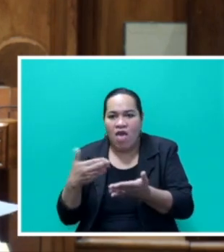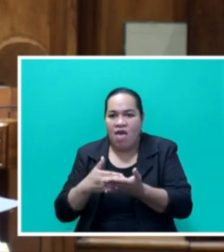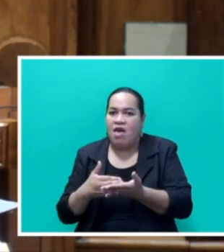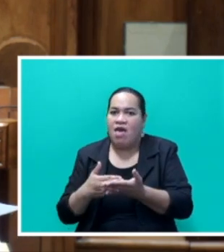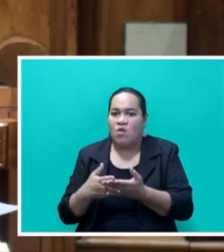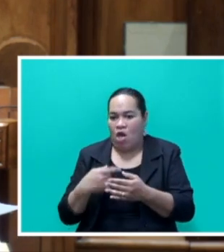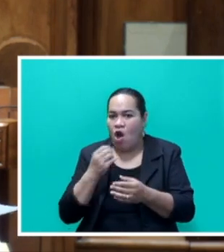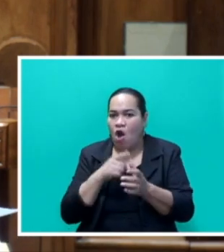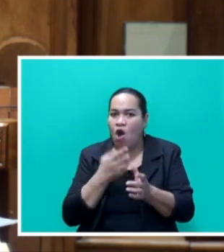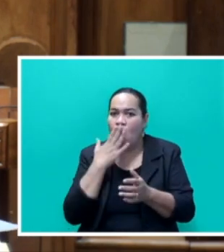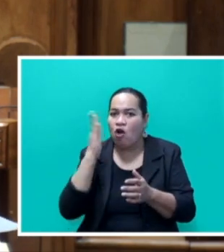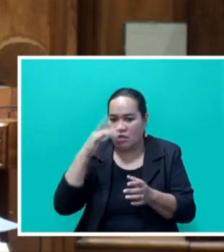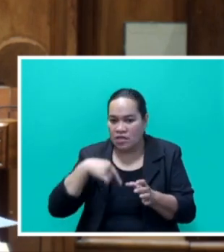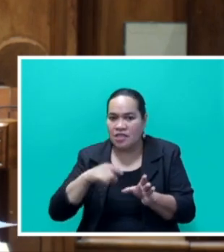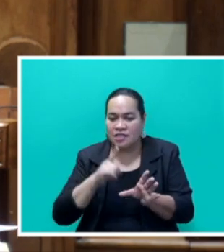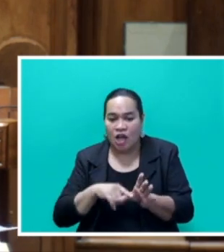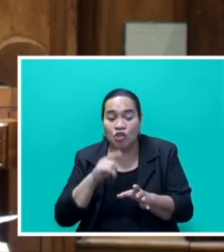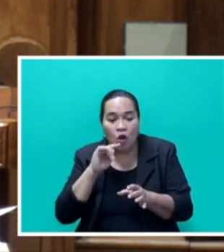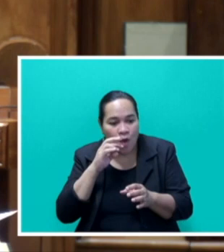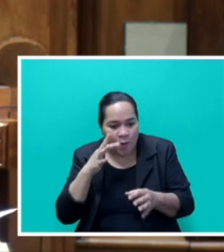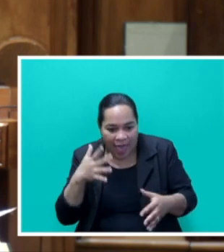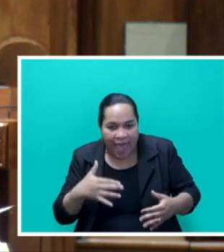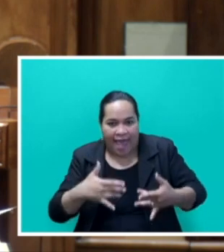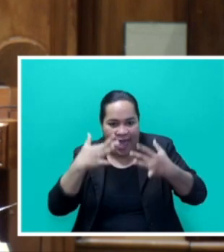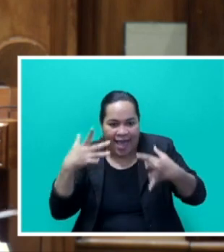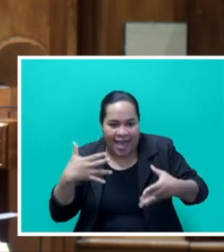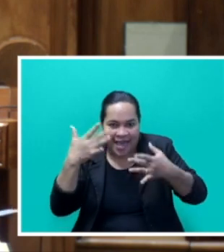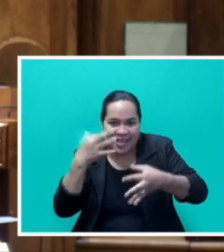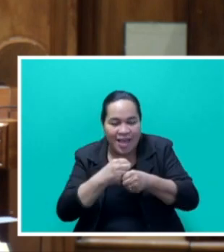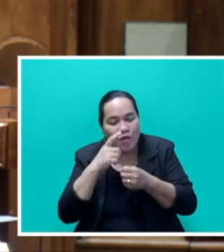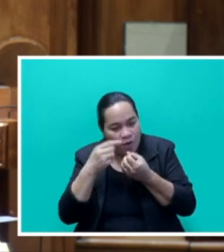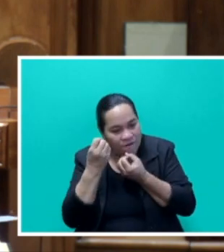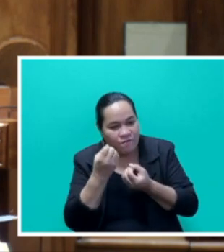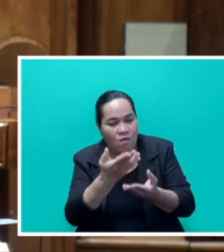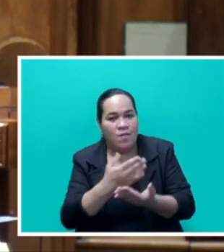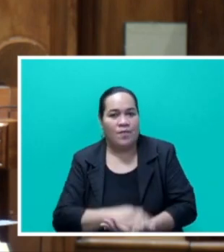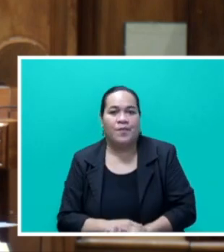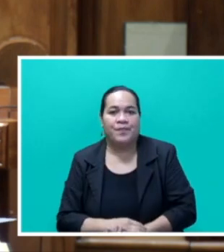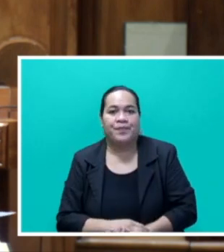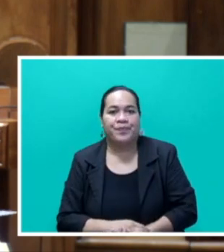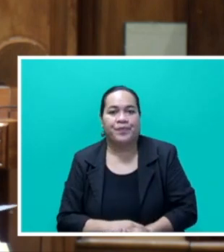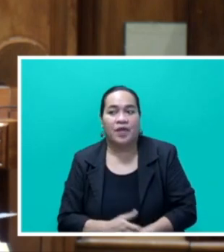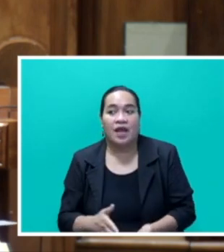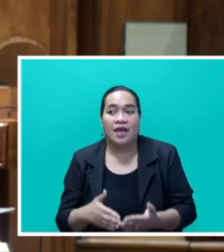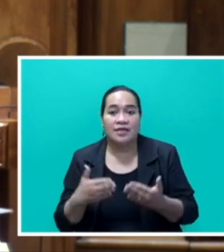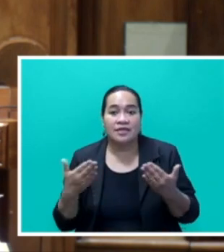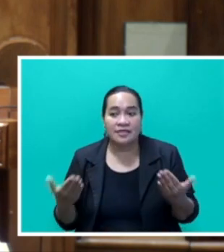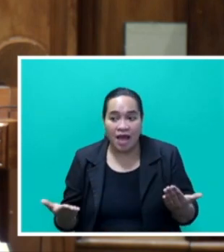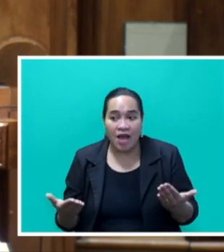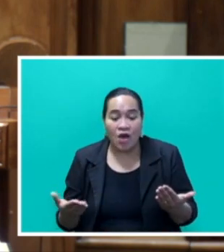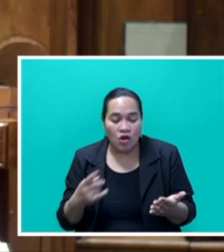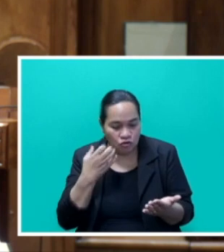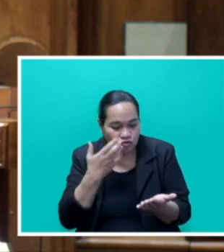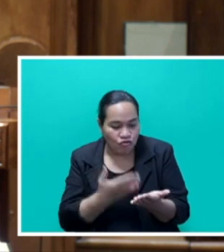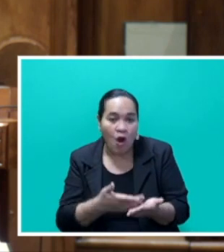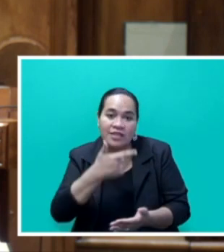of this year, once it has validated these figures. So right now, the record shows